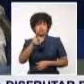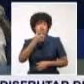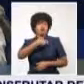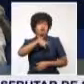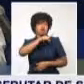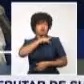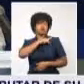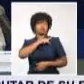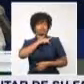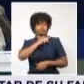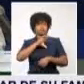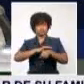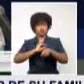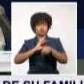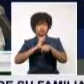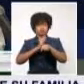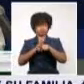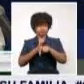which represents